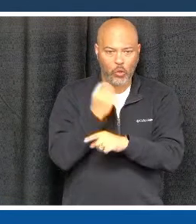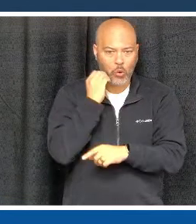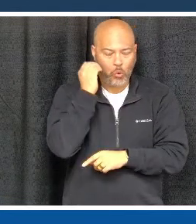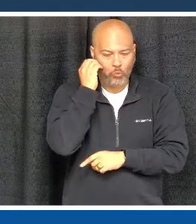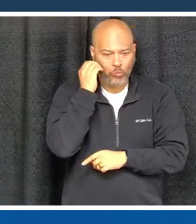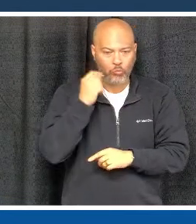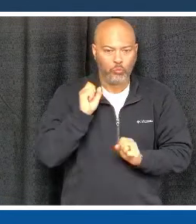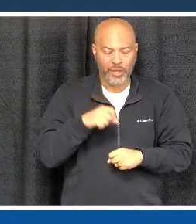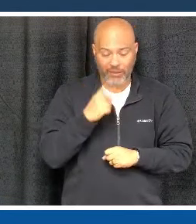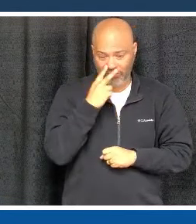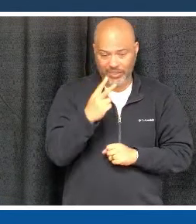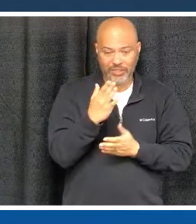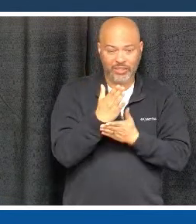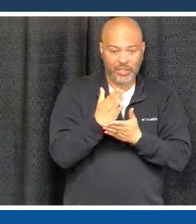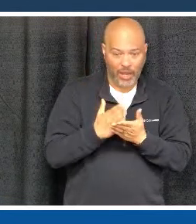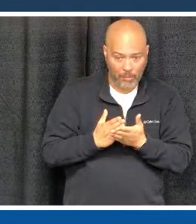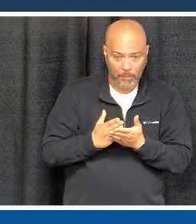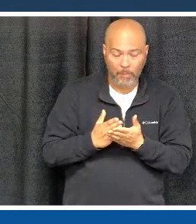We have seen some